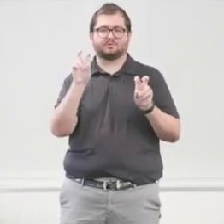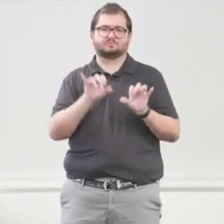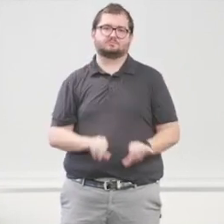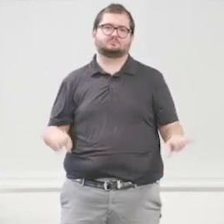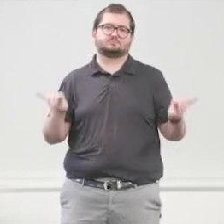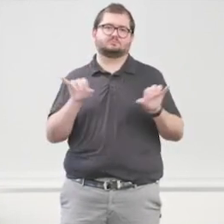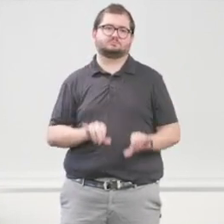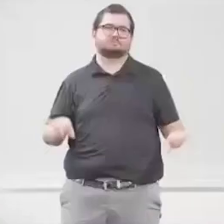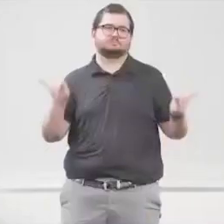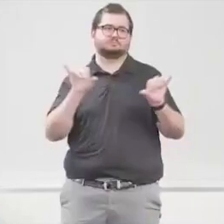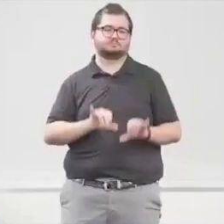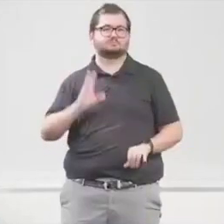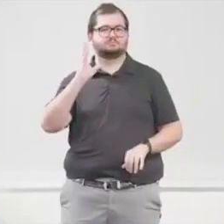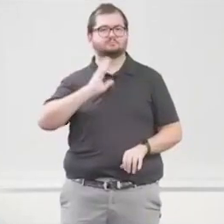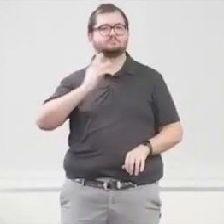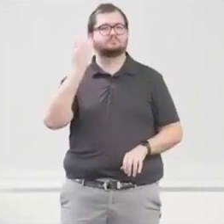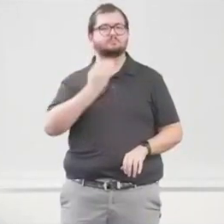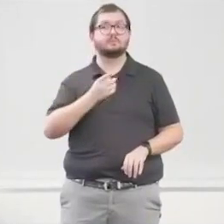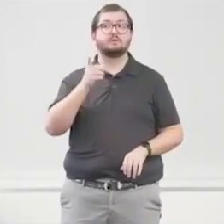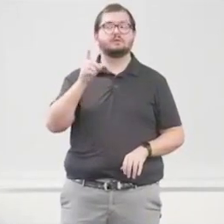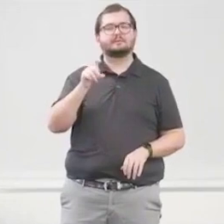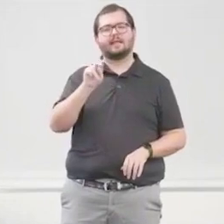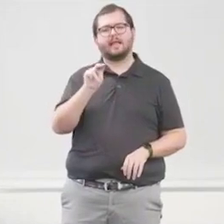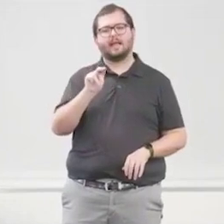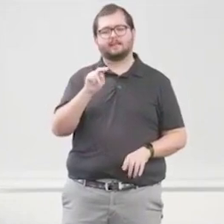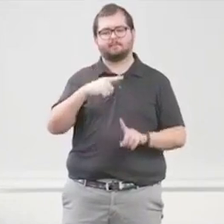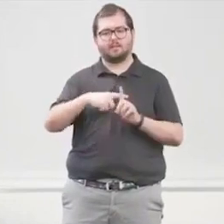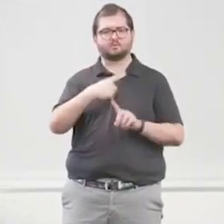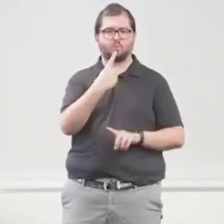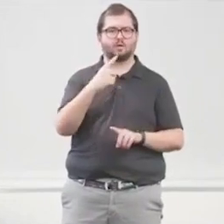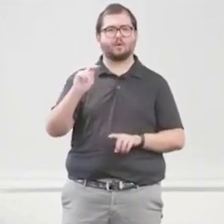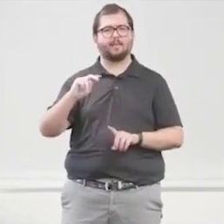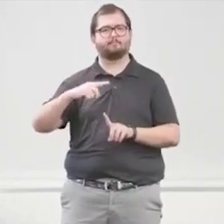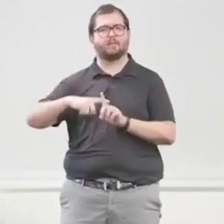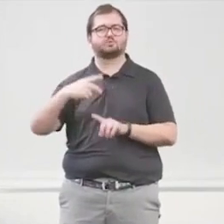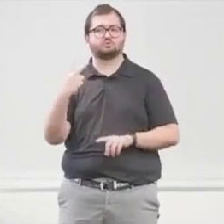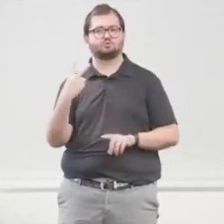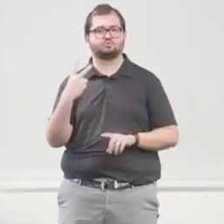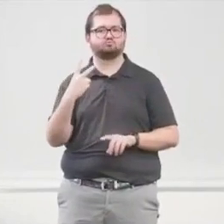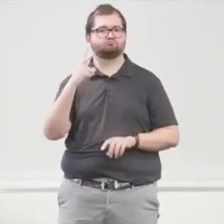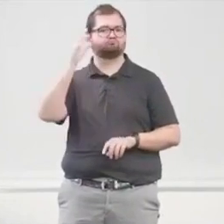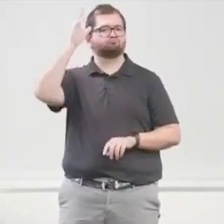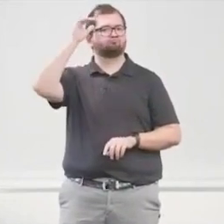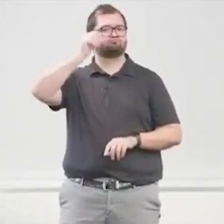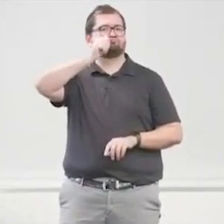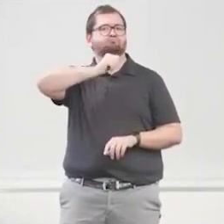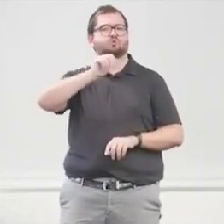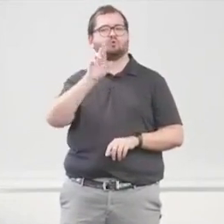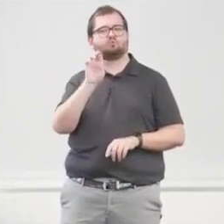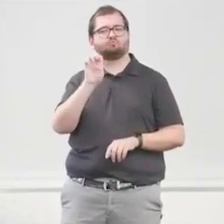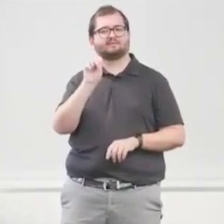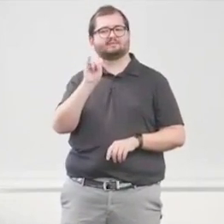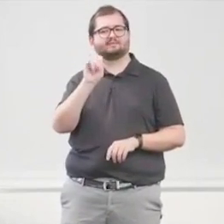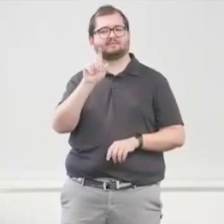from one aspect, we need an N plus one or an N plus two resiliency program, meaning N is